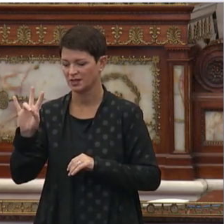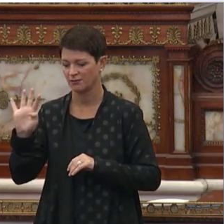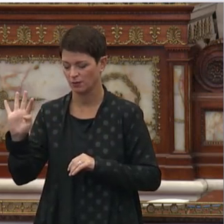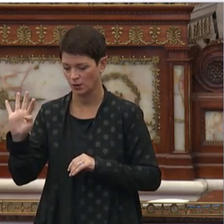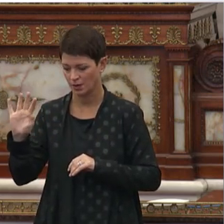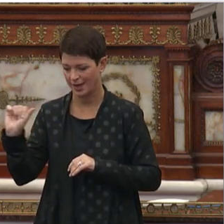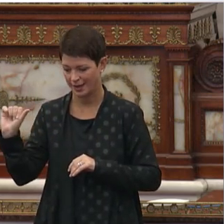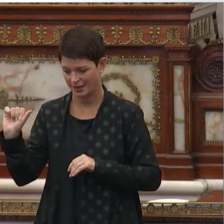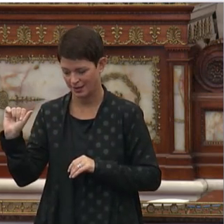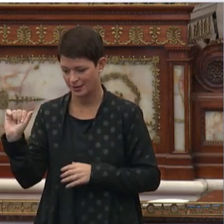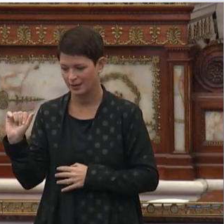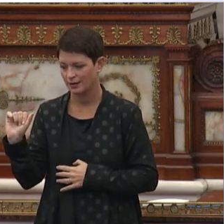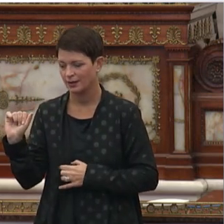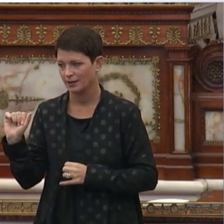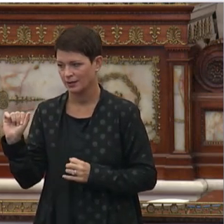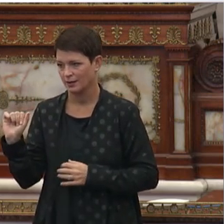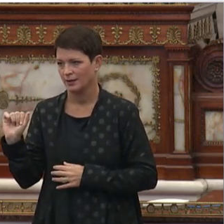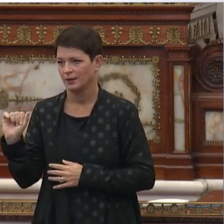210474A.